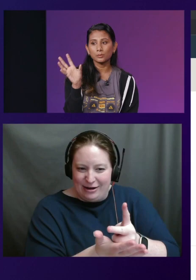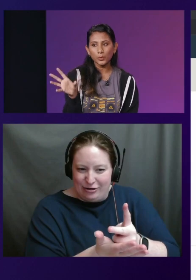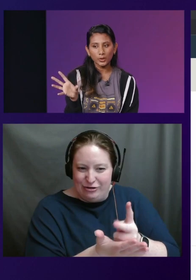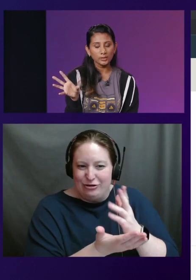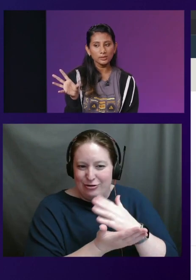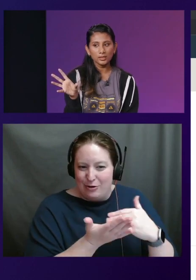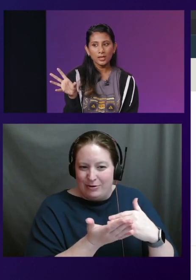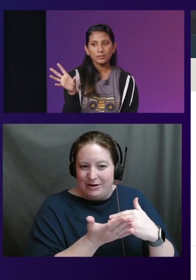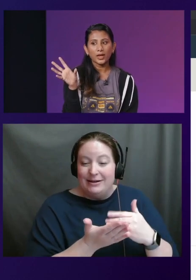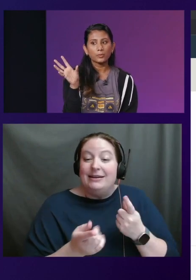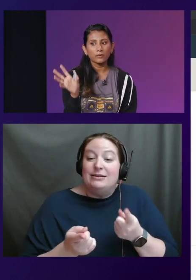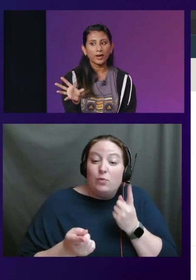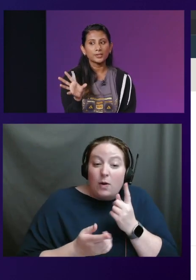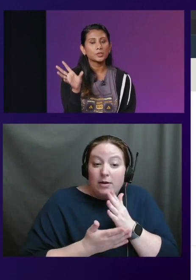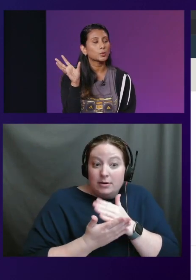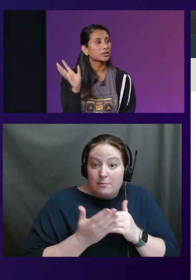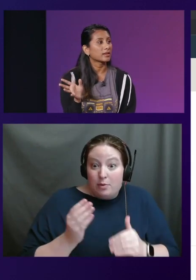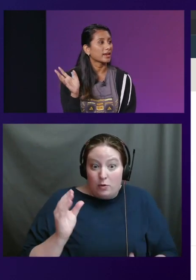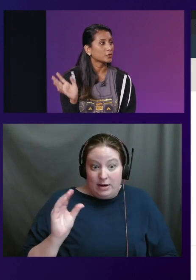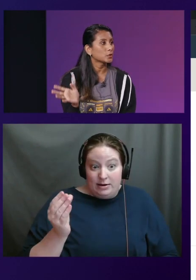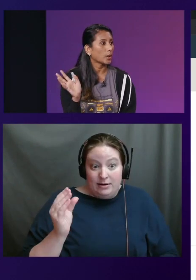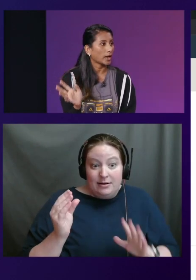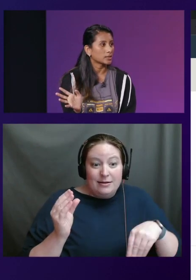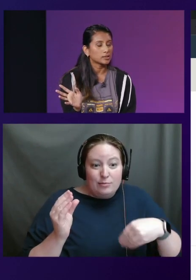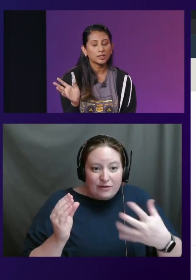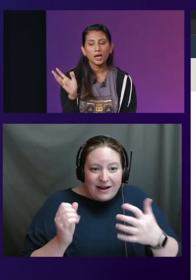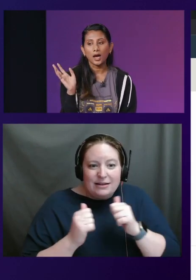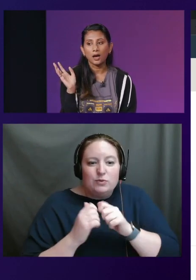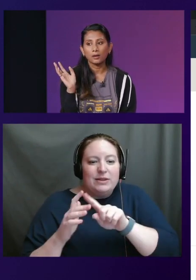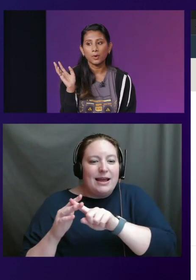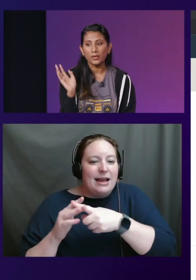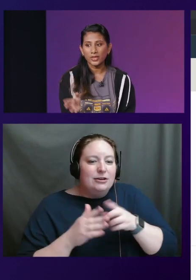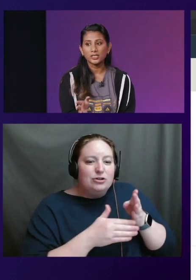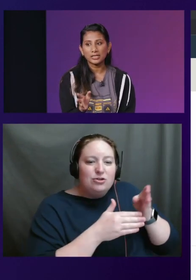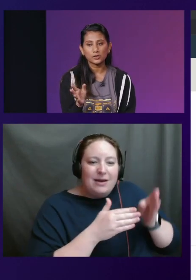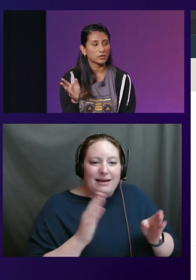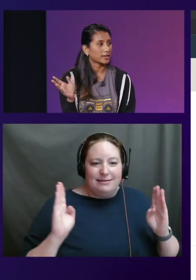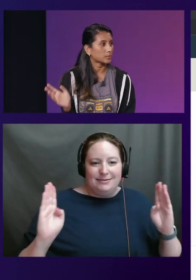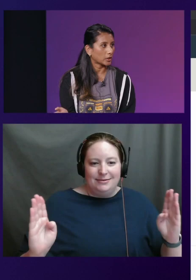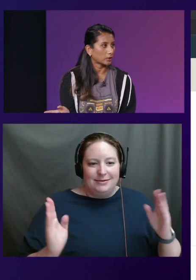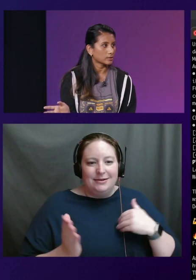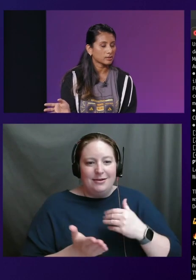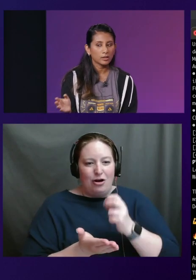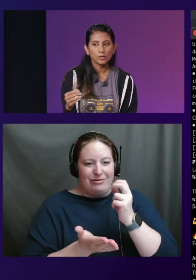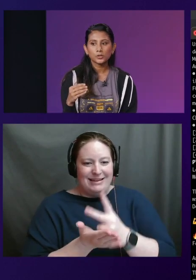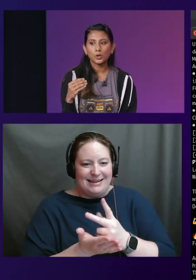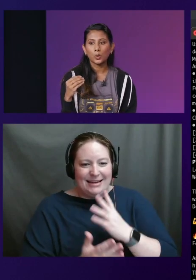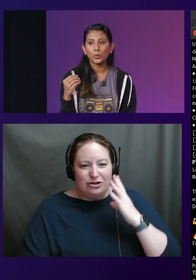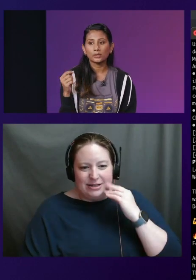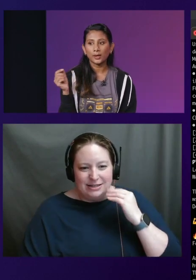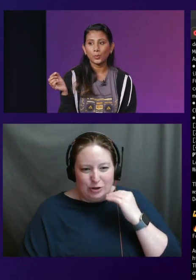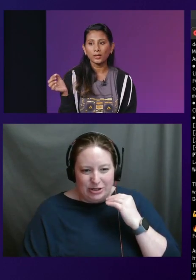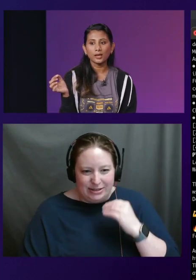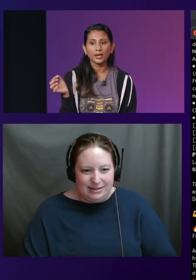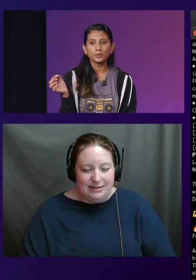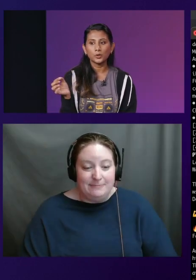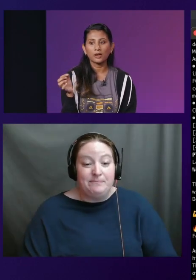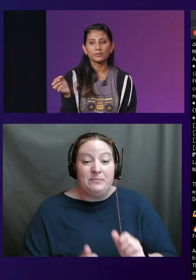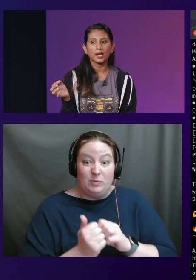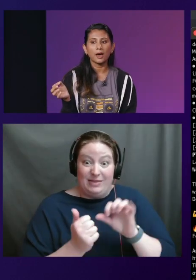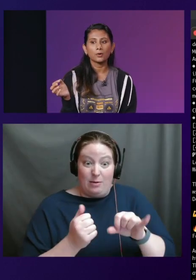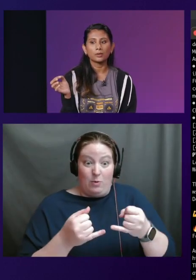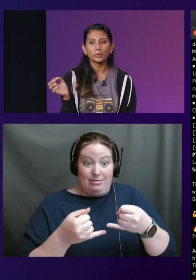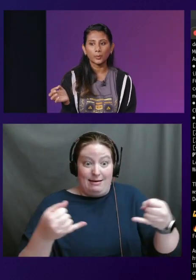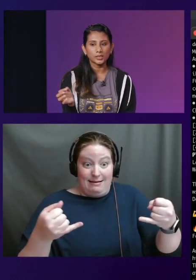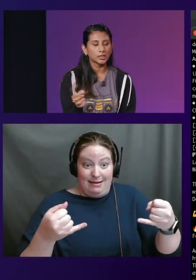one component that provides you with an end-to-end authentication experience. So with that one line, you